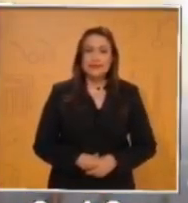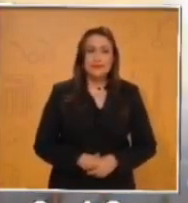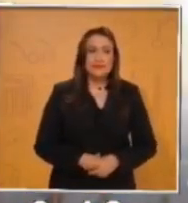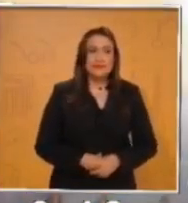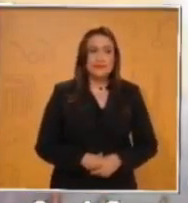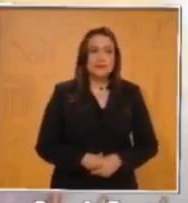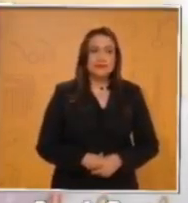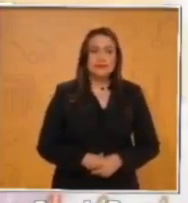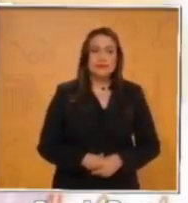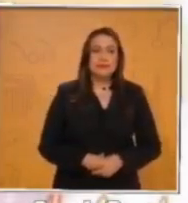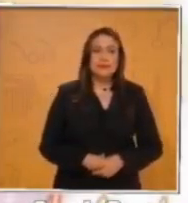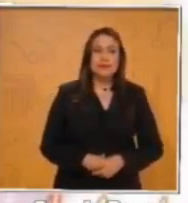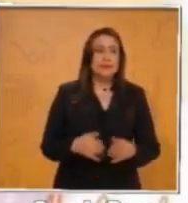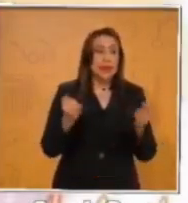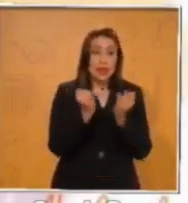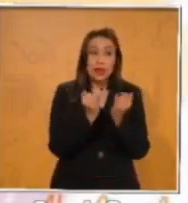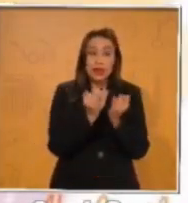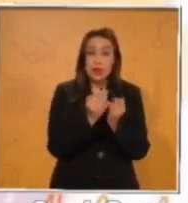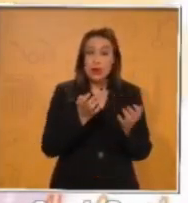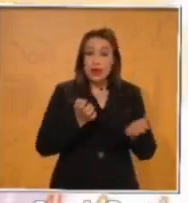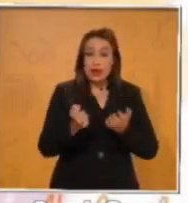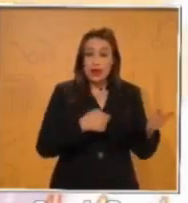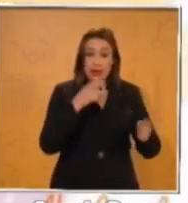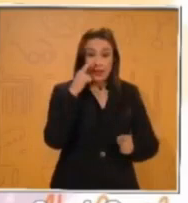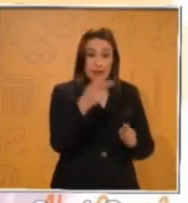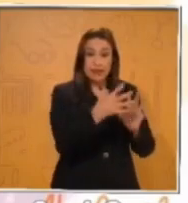Warm-up exercise.